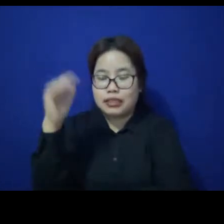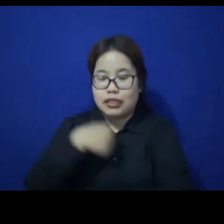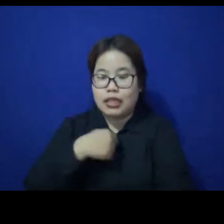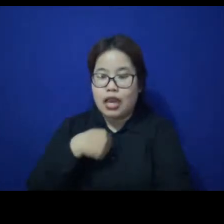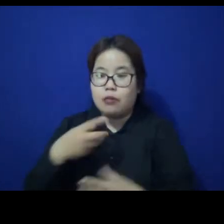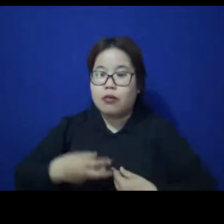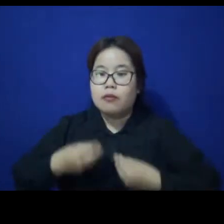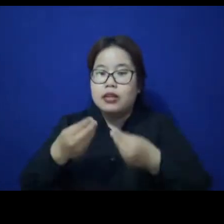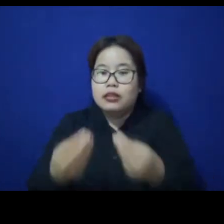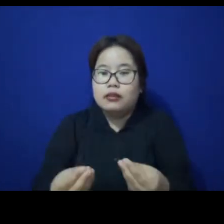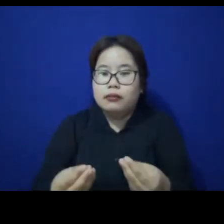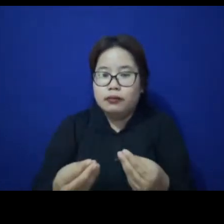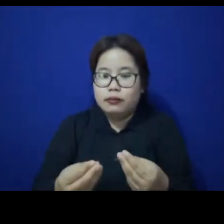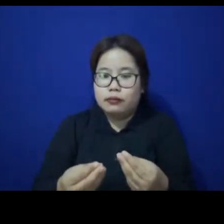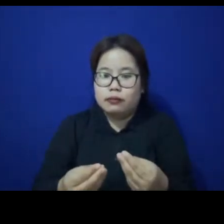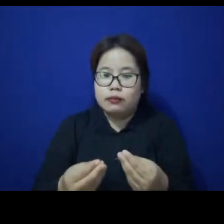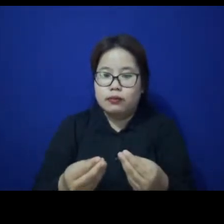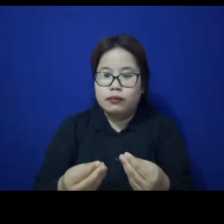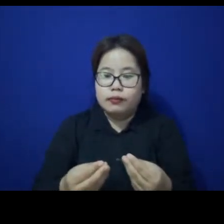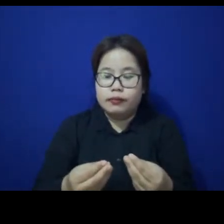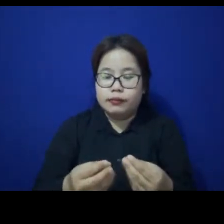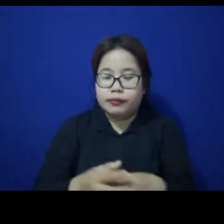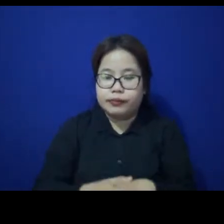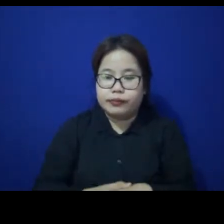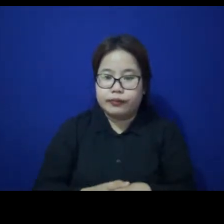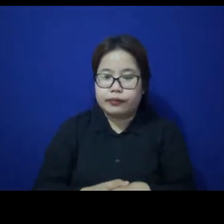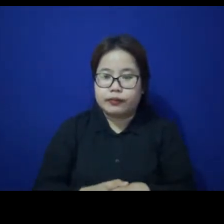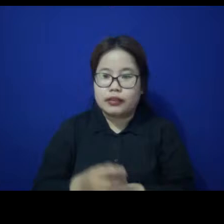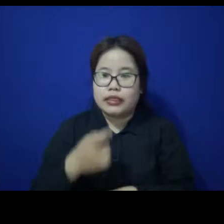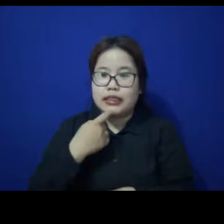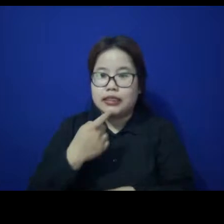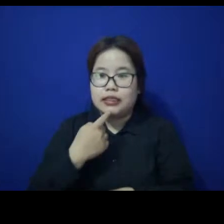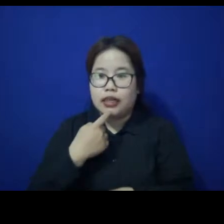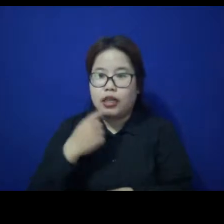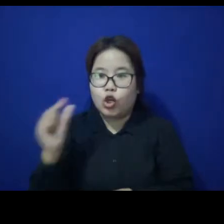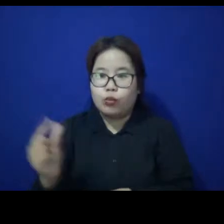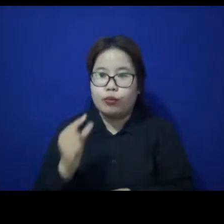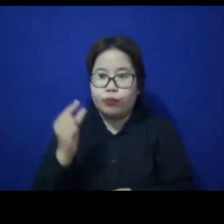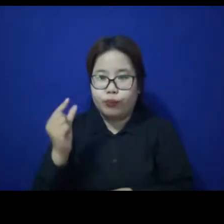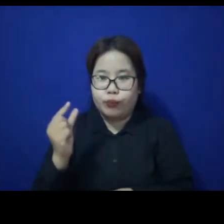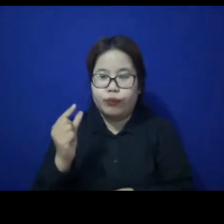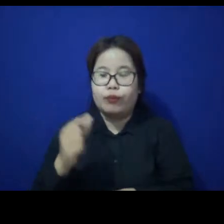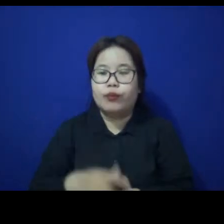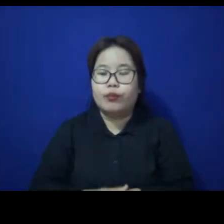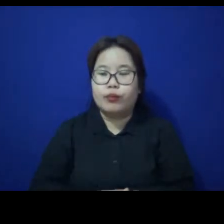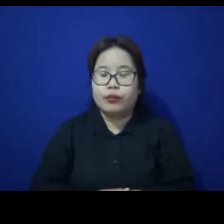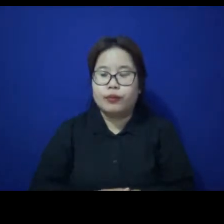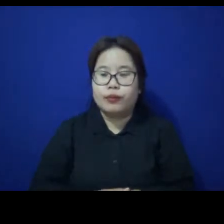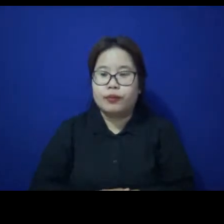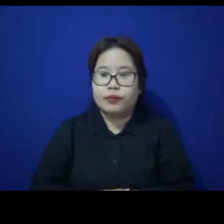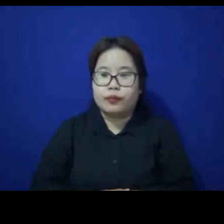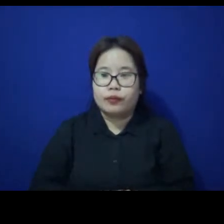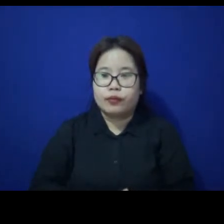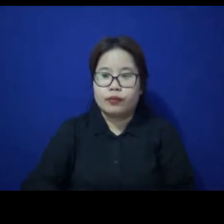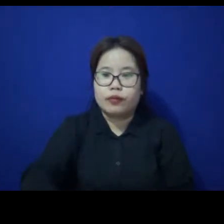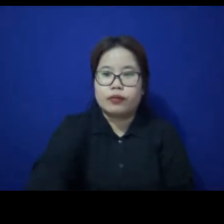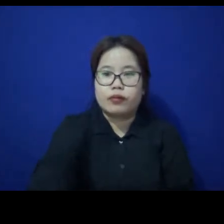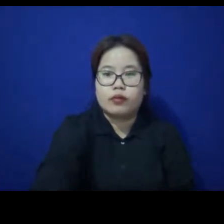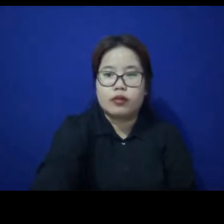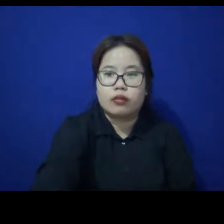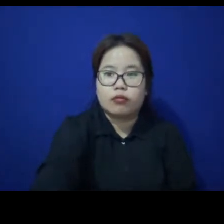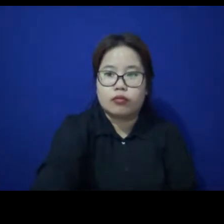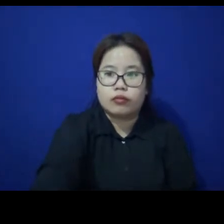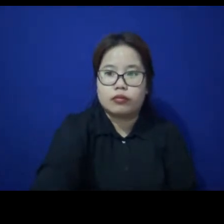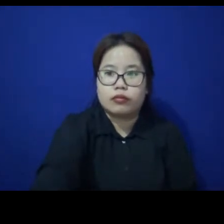a general map of, you know, let's return to the theme of the session, which is